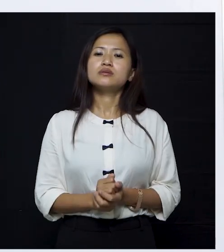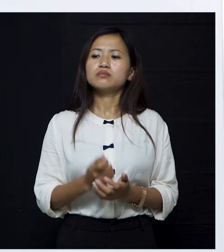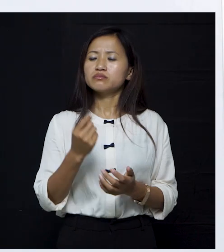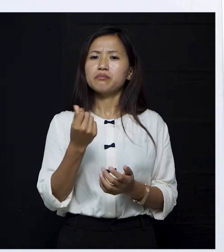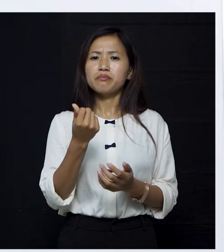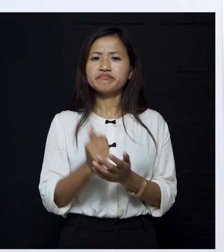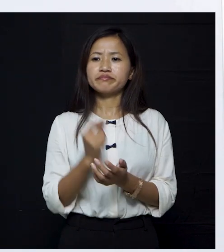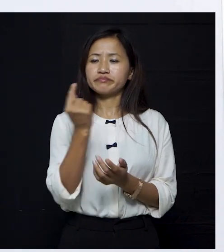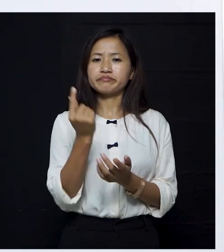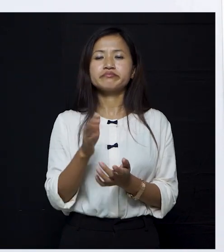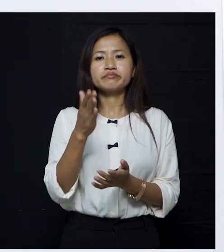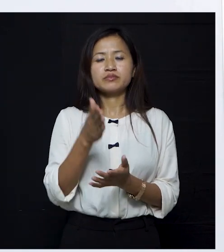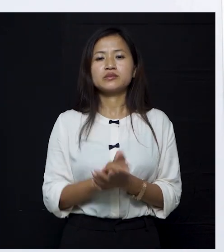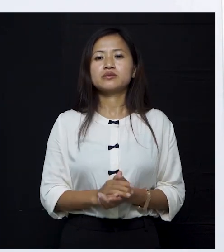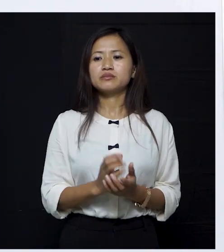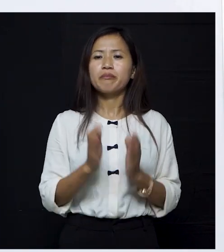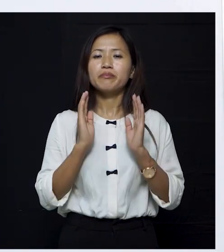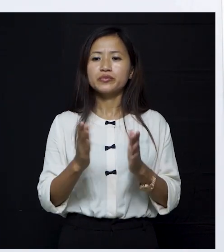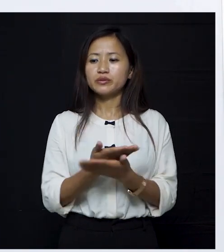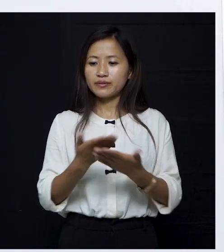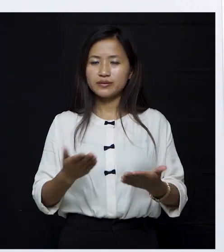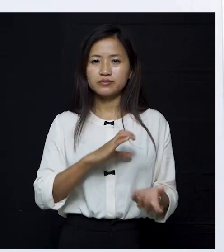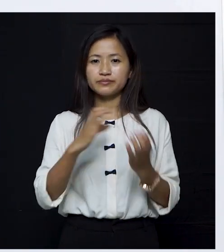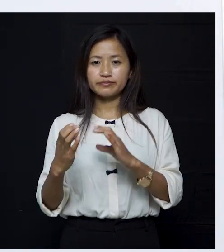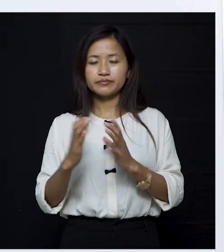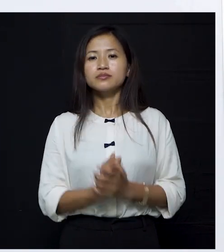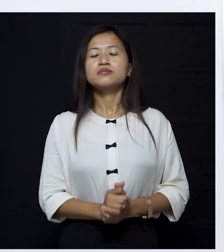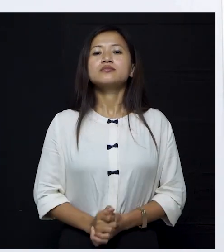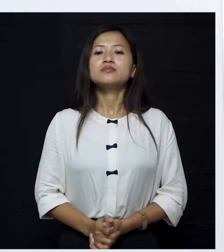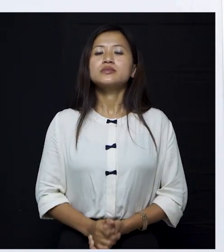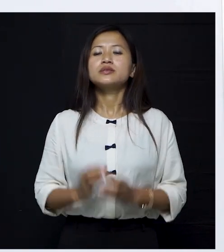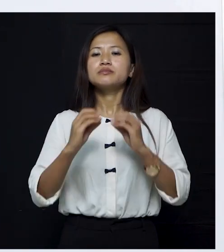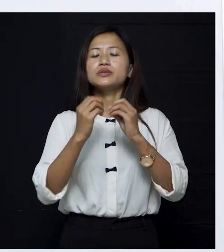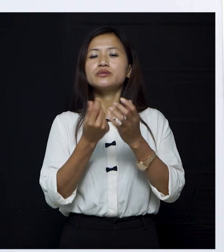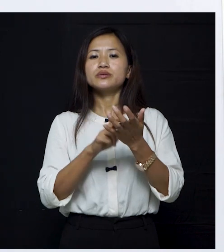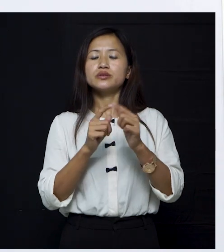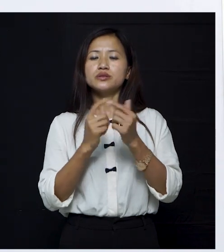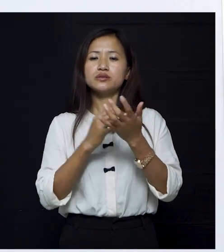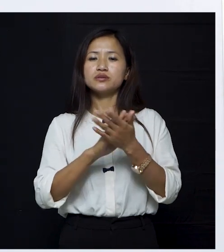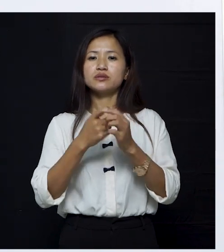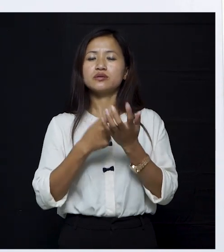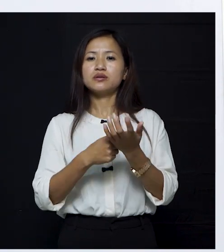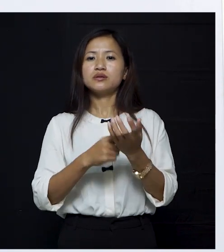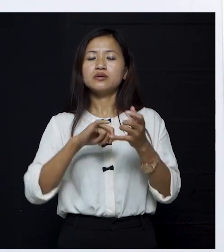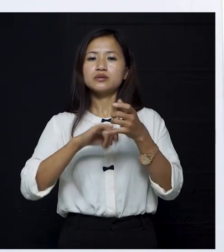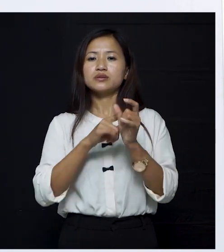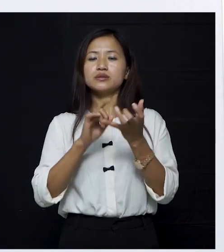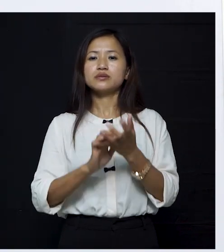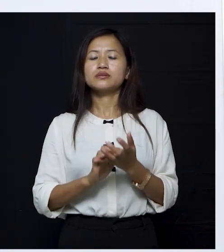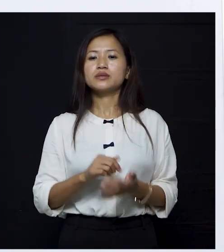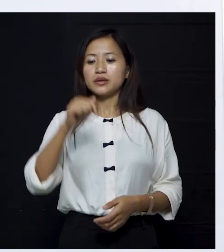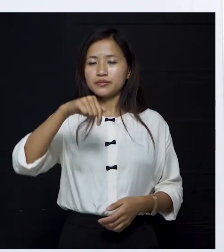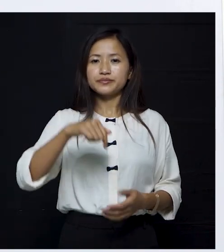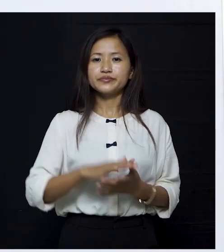use, but where they exchange goods. And that is also called as the barter system. Then the third one is